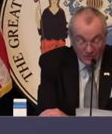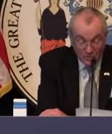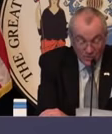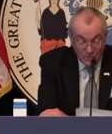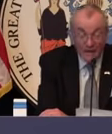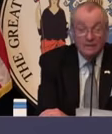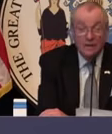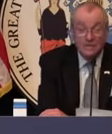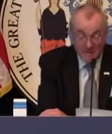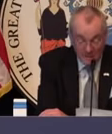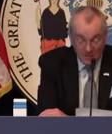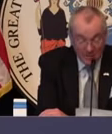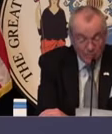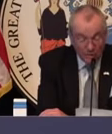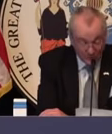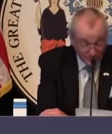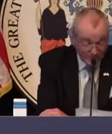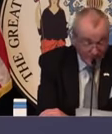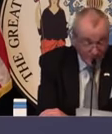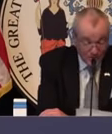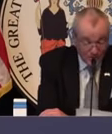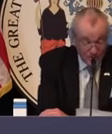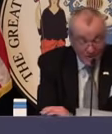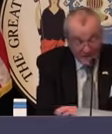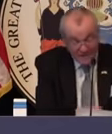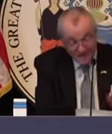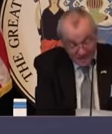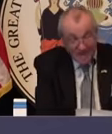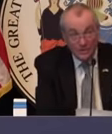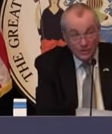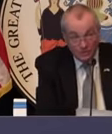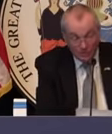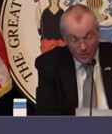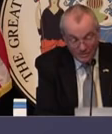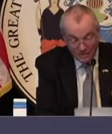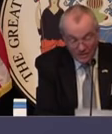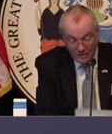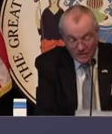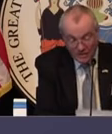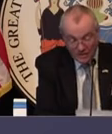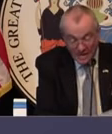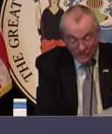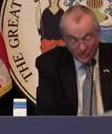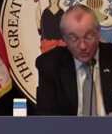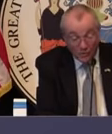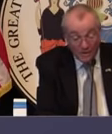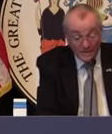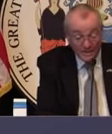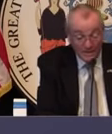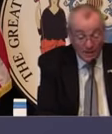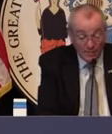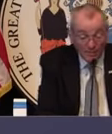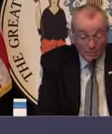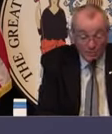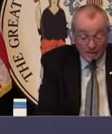tremendous efforts were recognized by the company Brother, which donated 10 new sewing machines to the Mask Squad, helping to replace